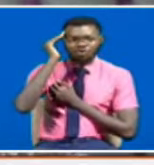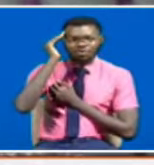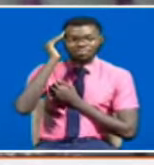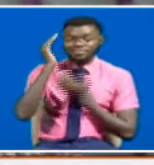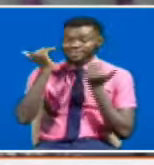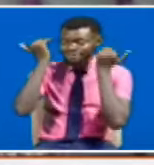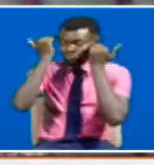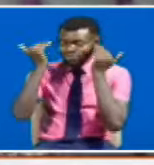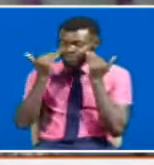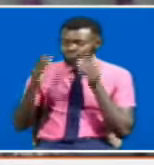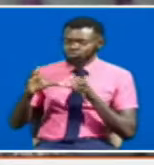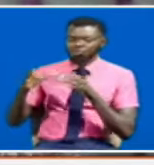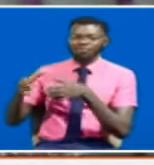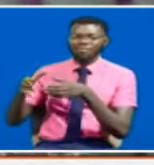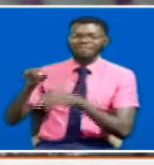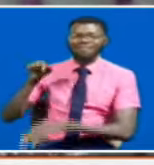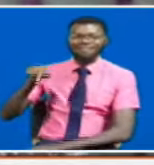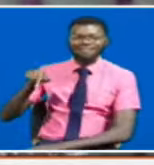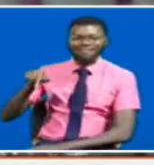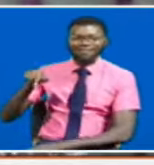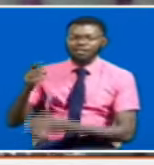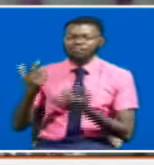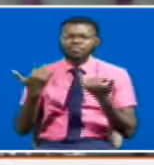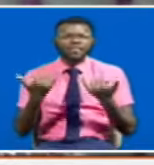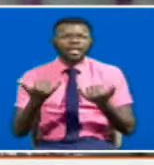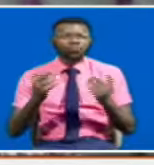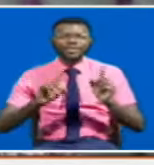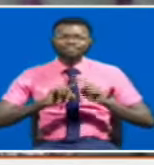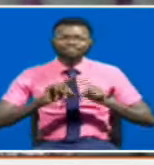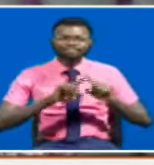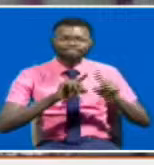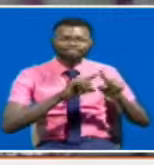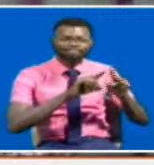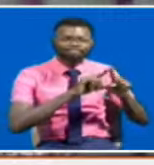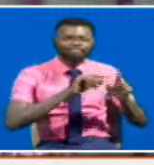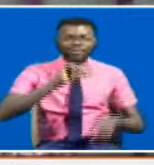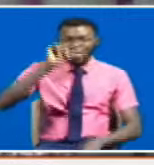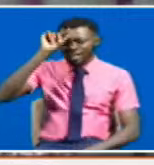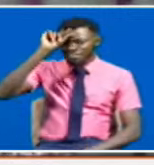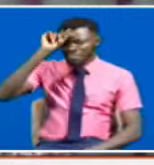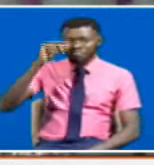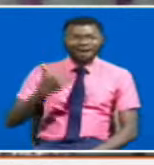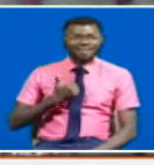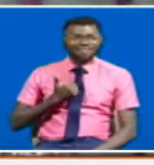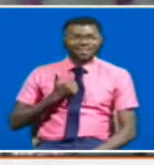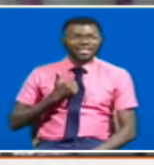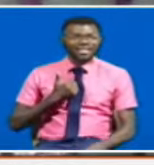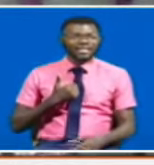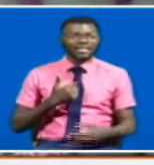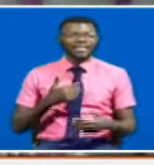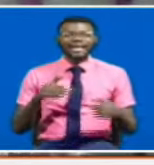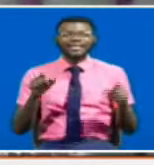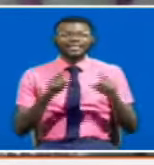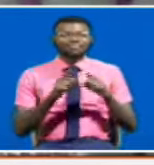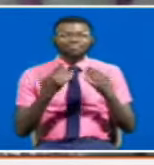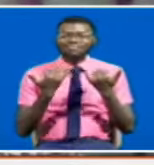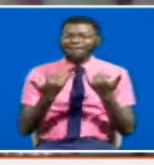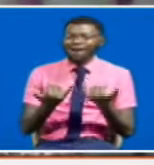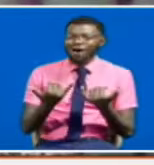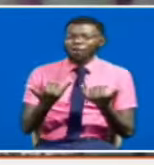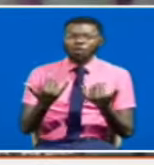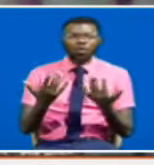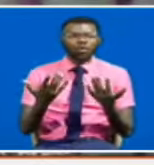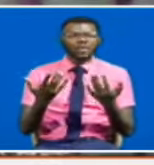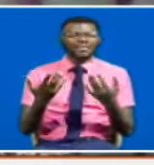the judiciary, and that's why different administrations and if it is possible, they have